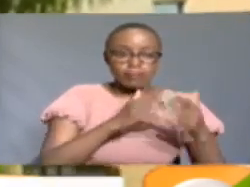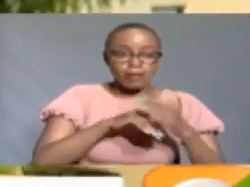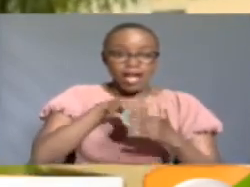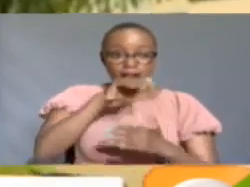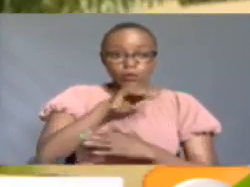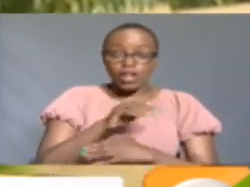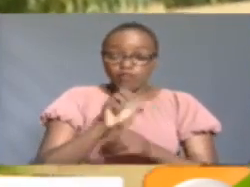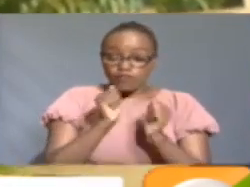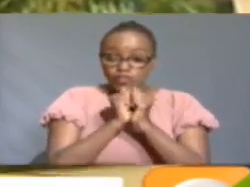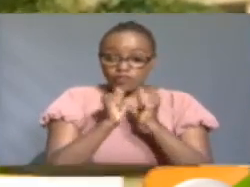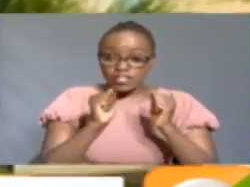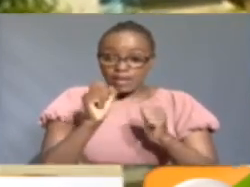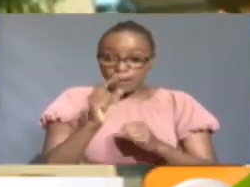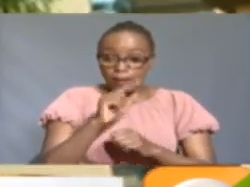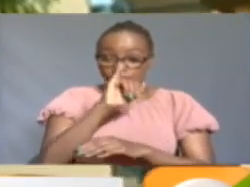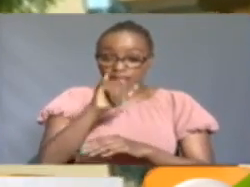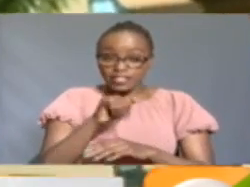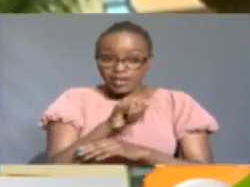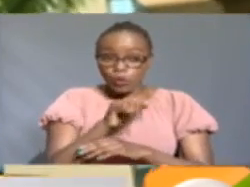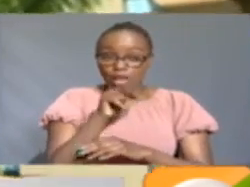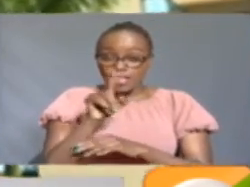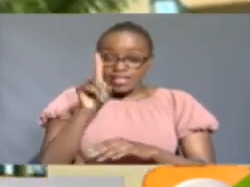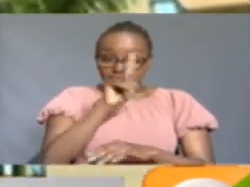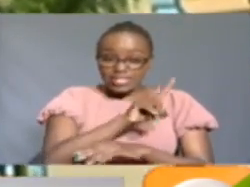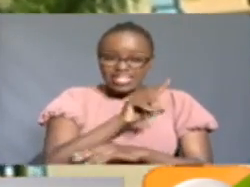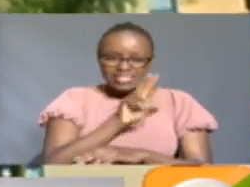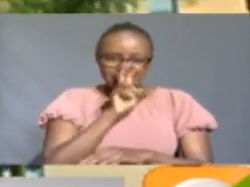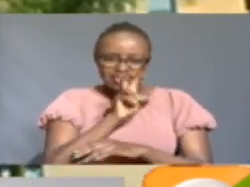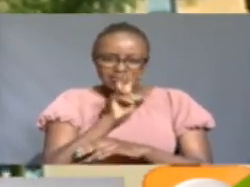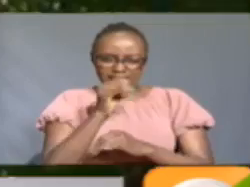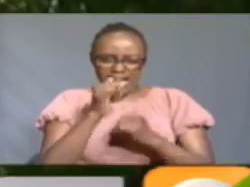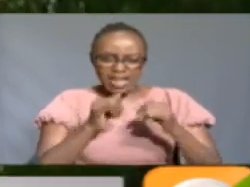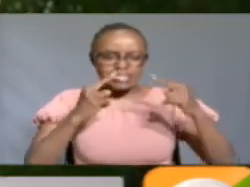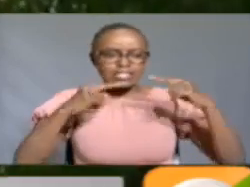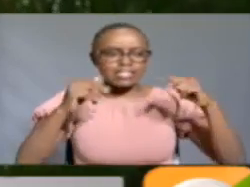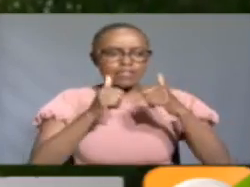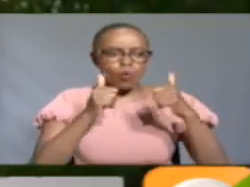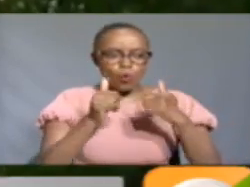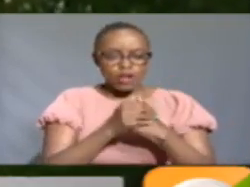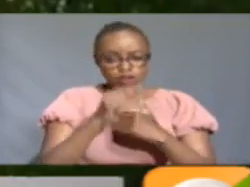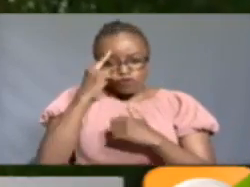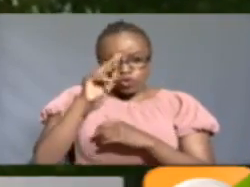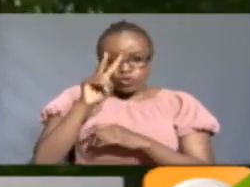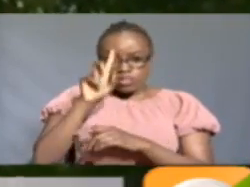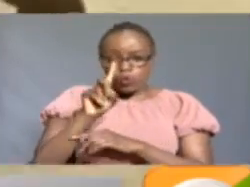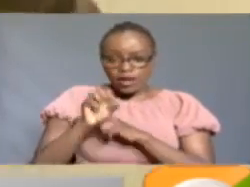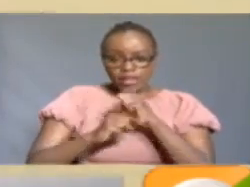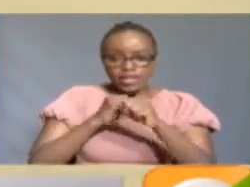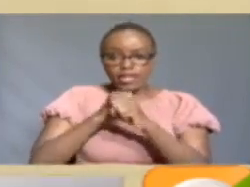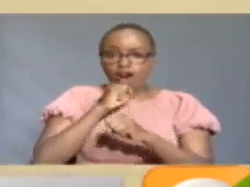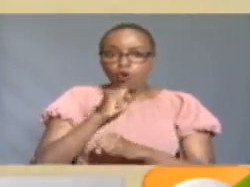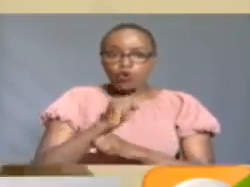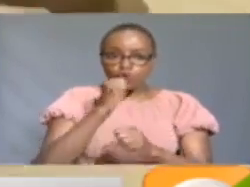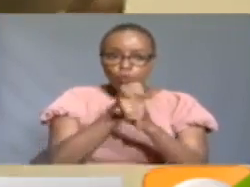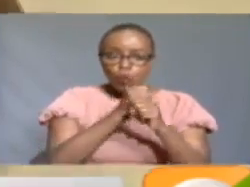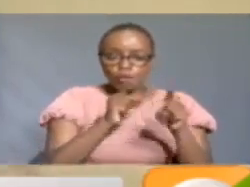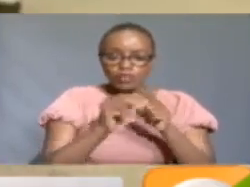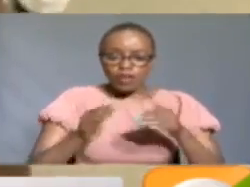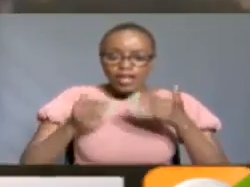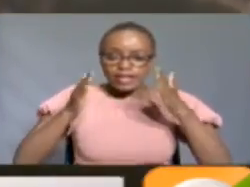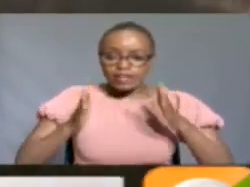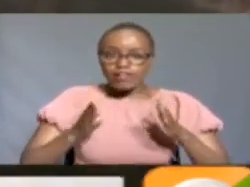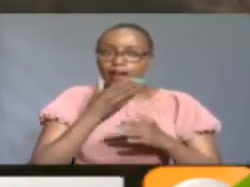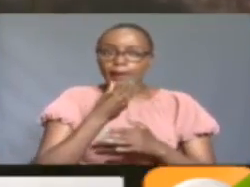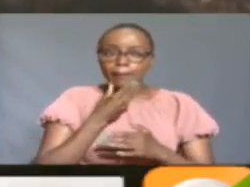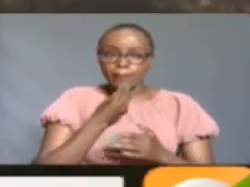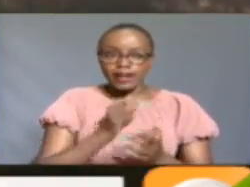It was on the 15th of January, and the day appeared to be ending successfully for the 21-year-old who works as a delivery man.